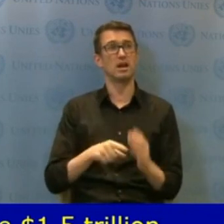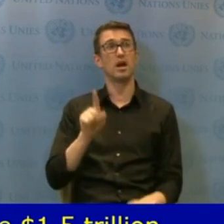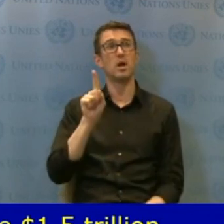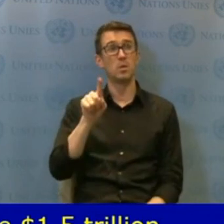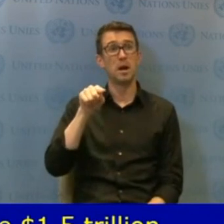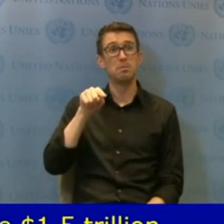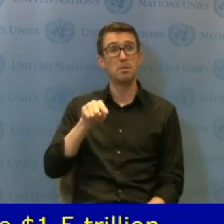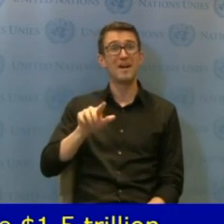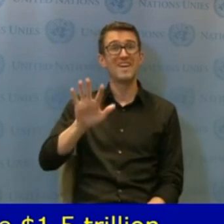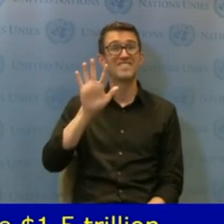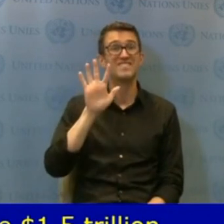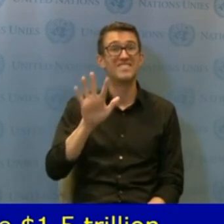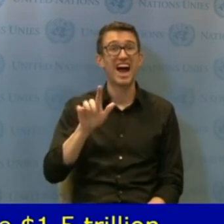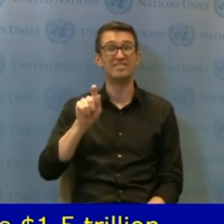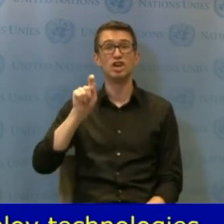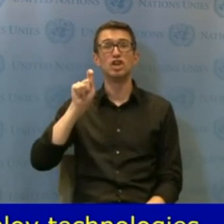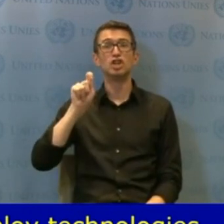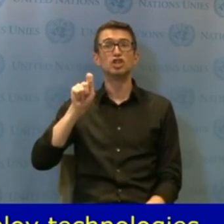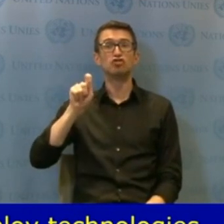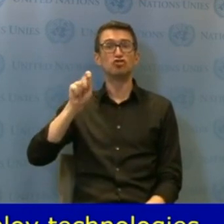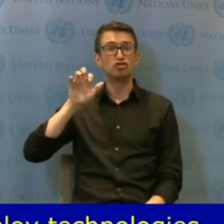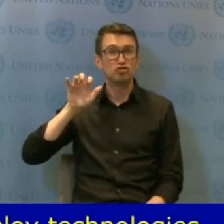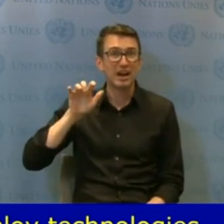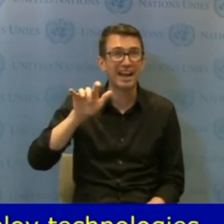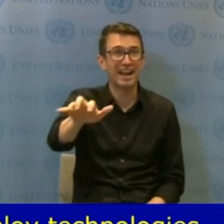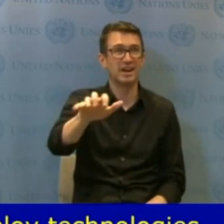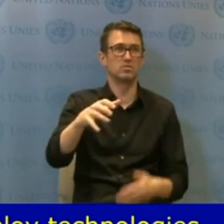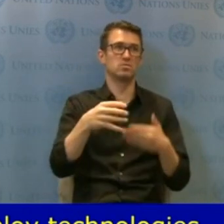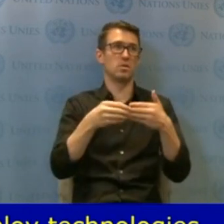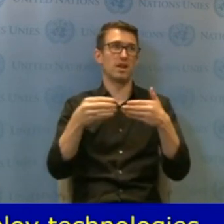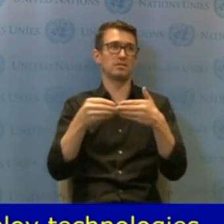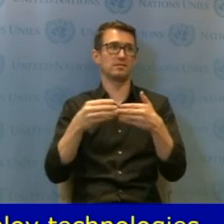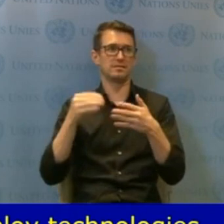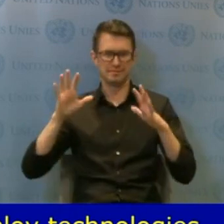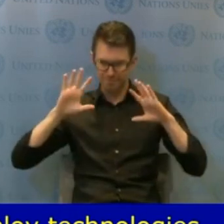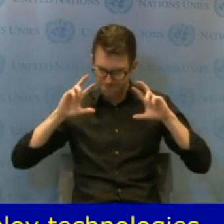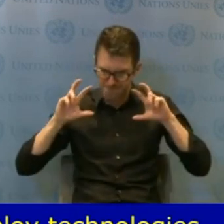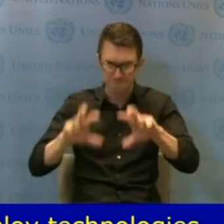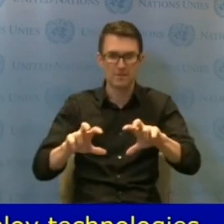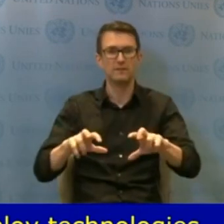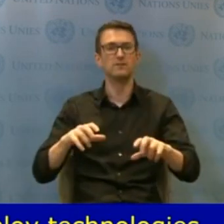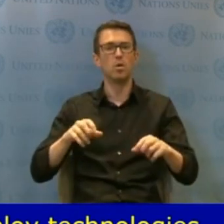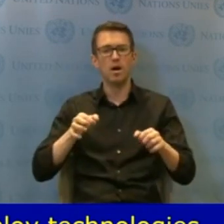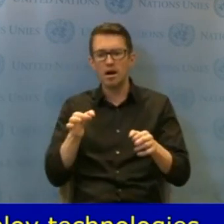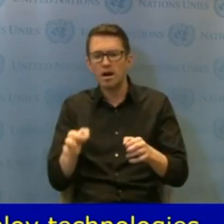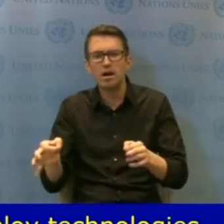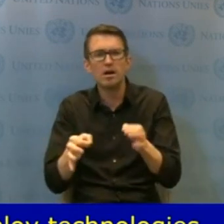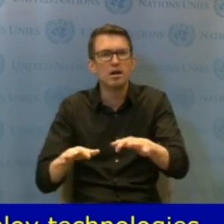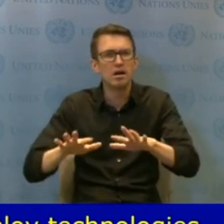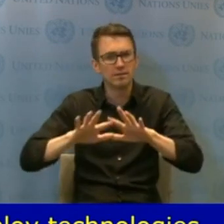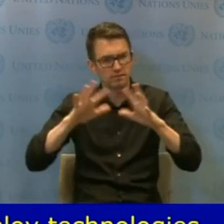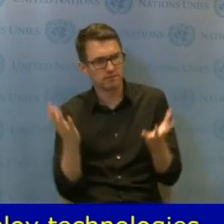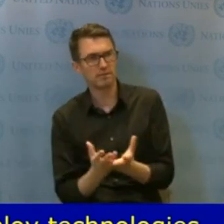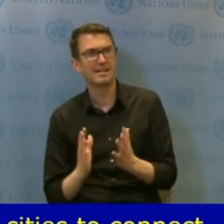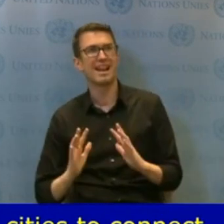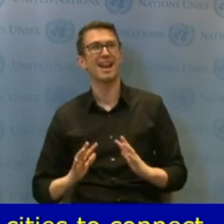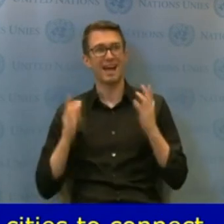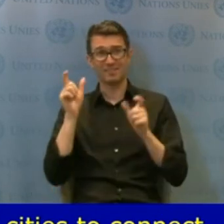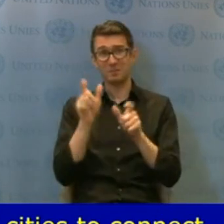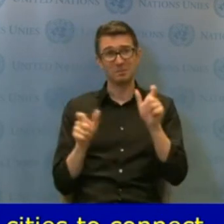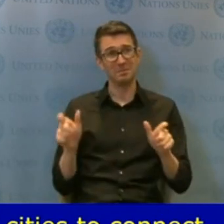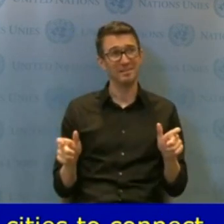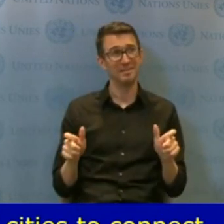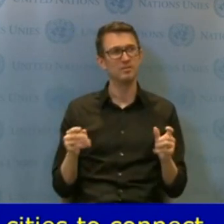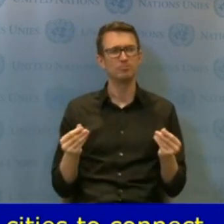to improve people's quality of lives. However, there is no structure, mechanism, or even ways